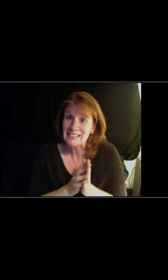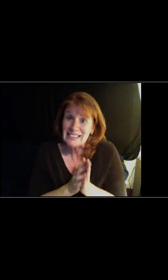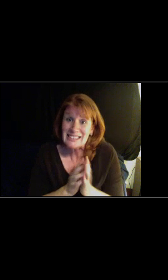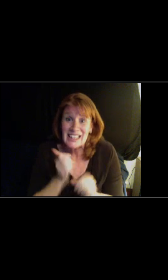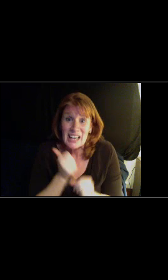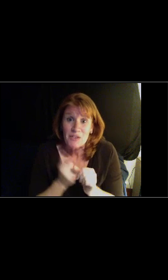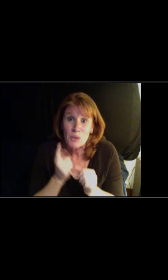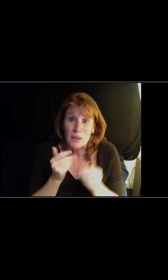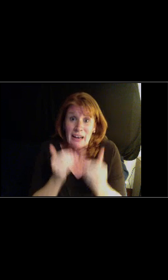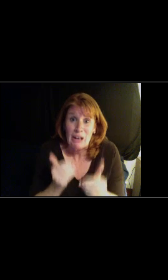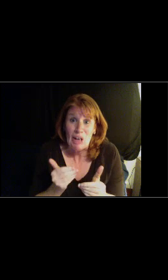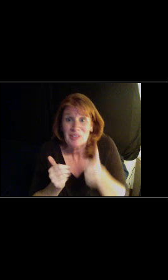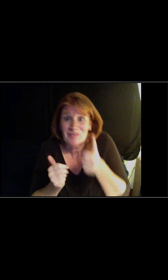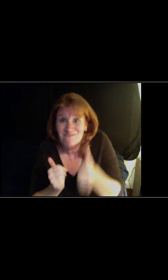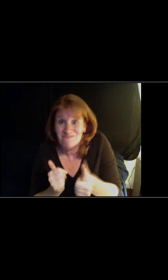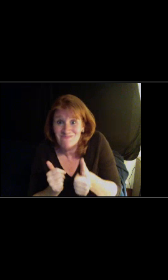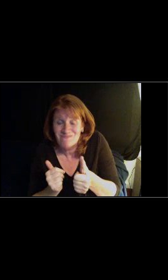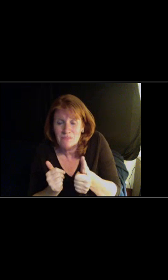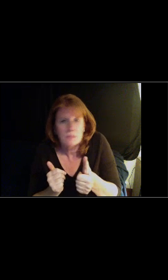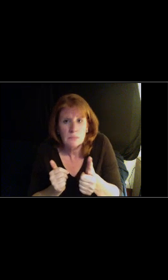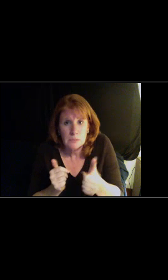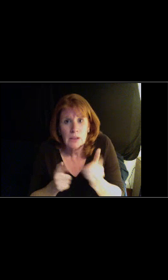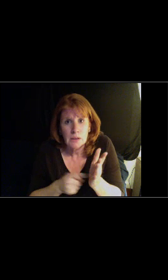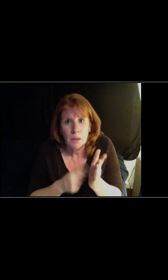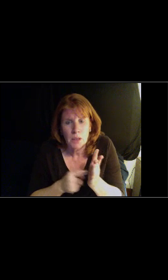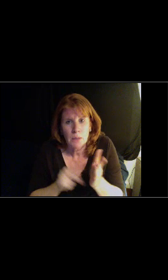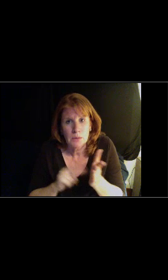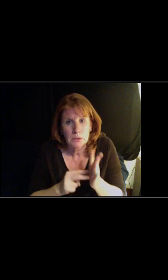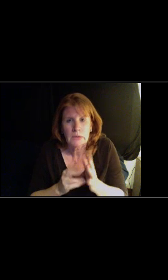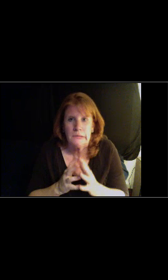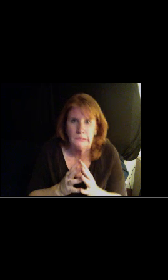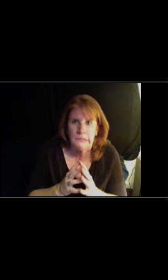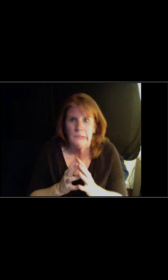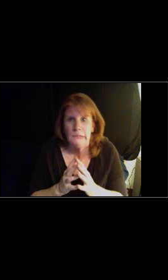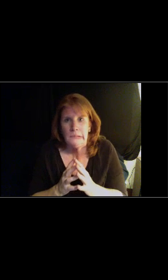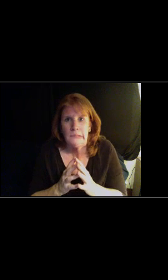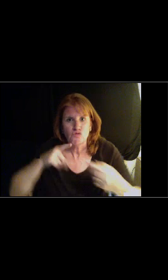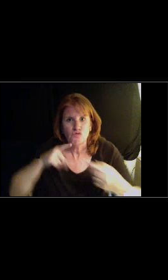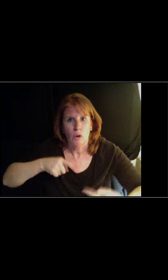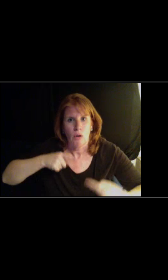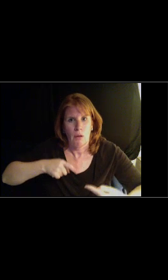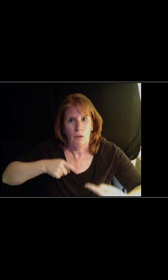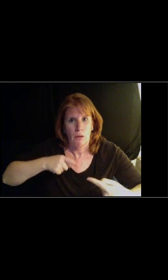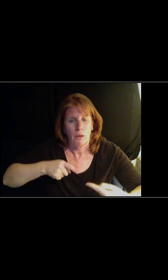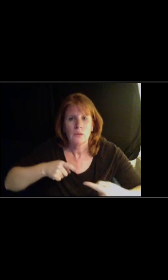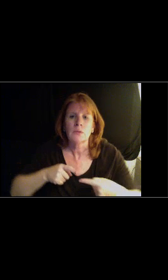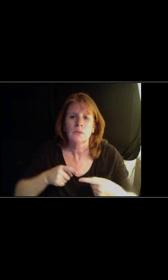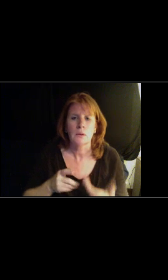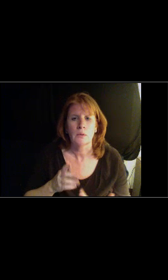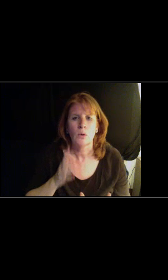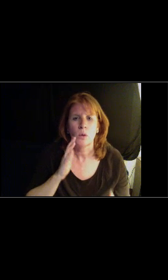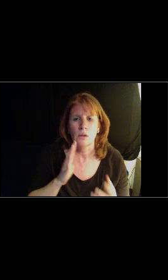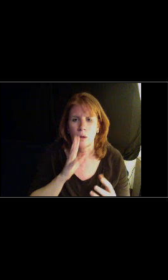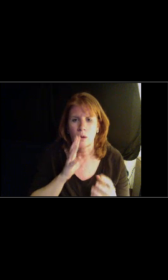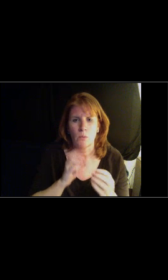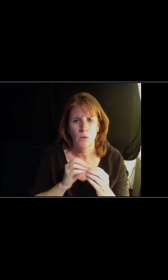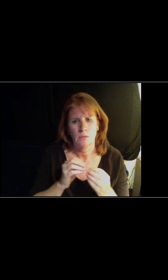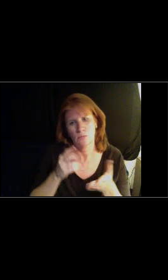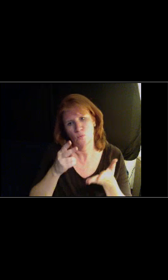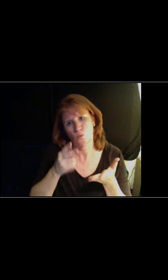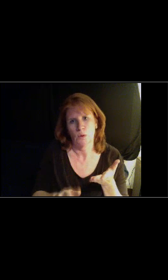What is the concept of cooperation? Again, it doesn't mean that everybody gets along and goes out to coffee. It may mean that there will